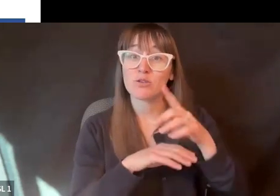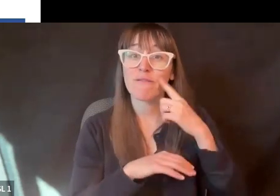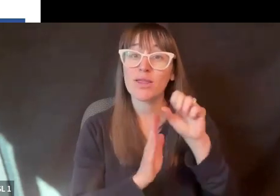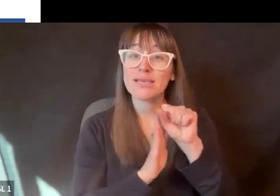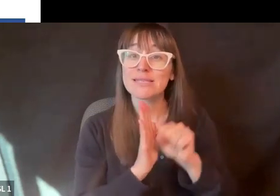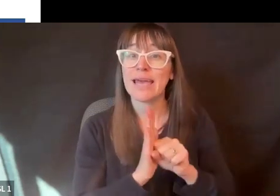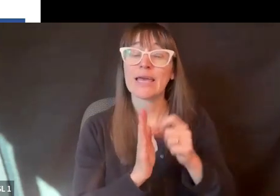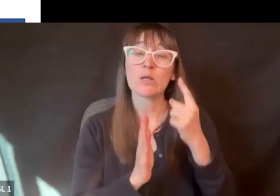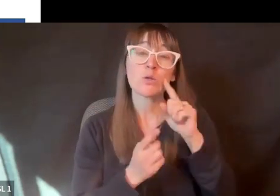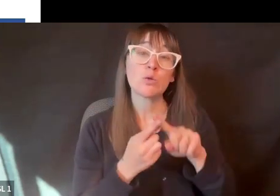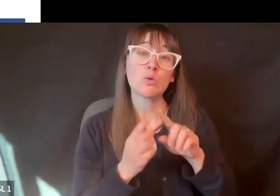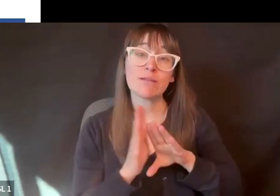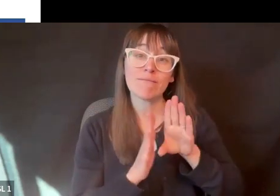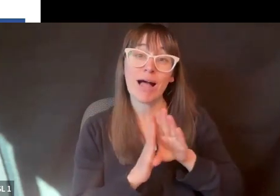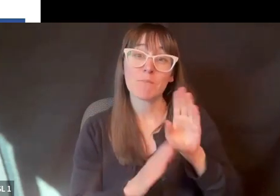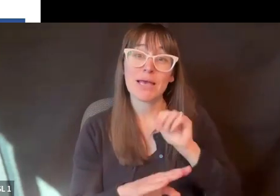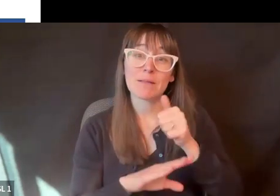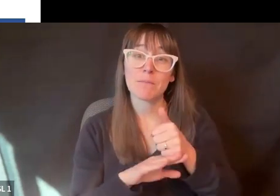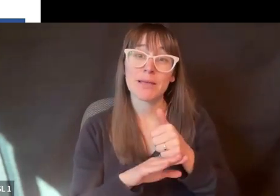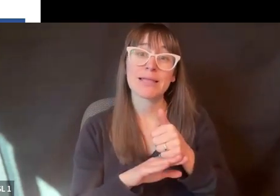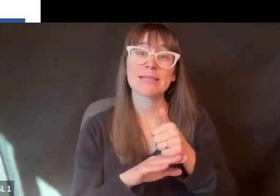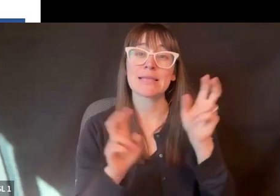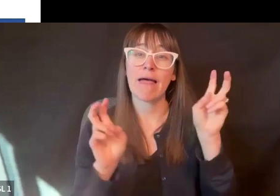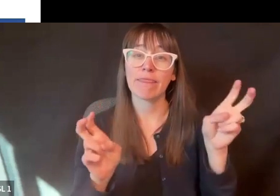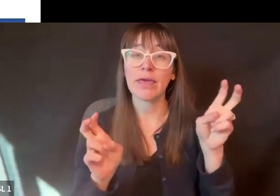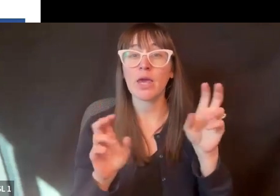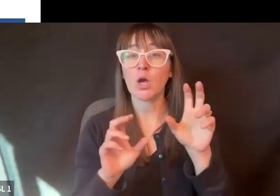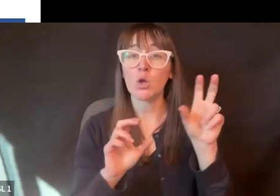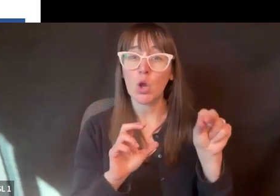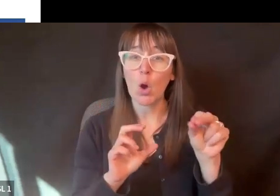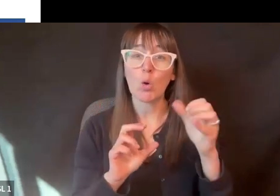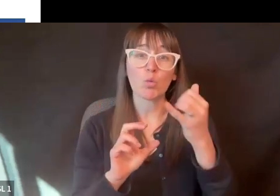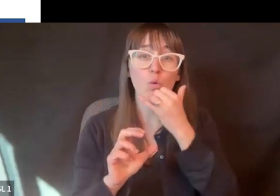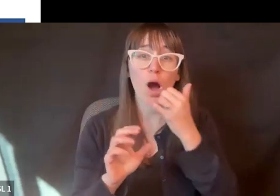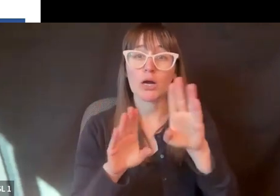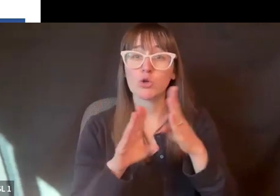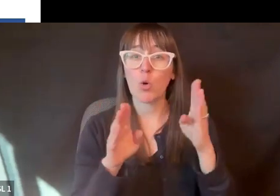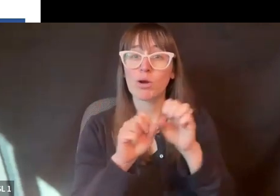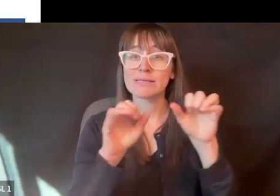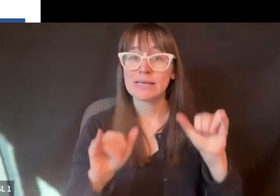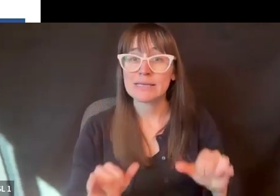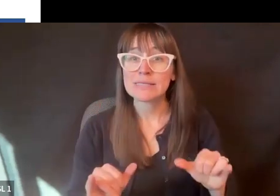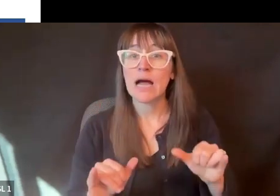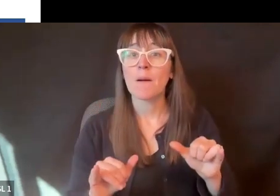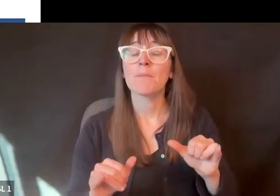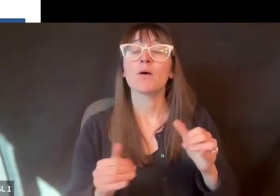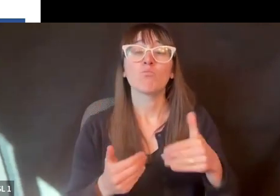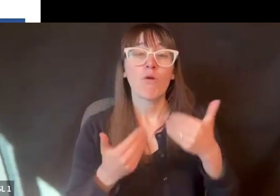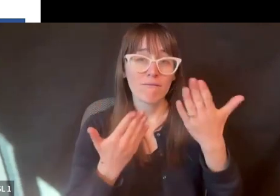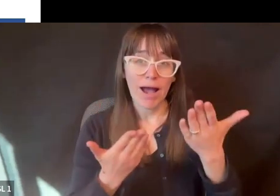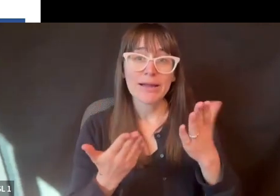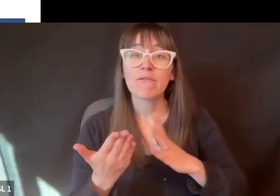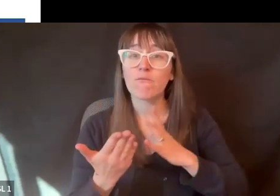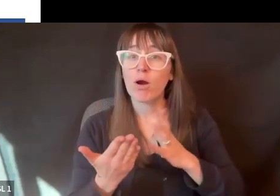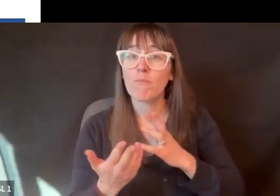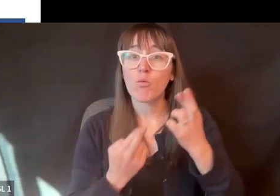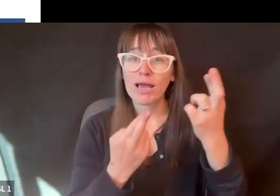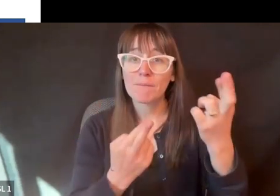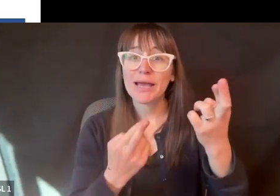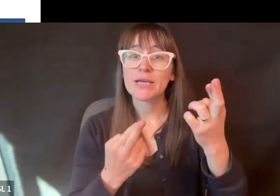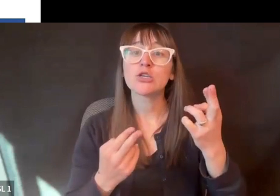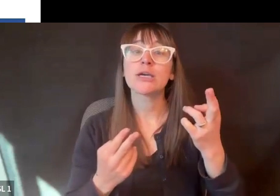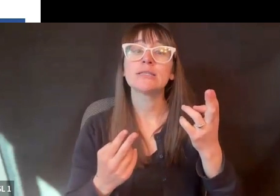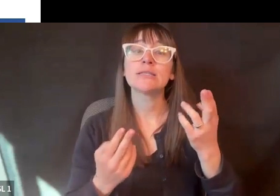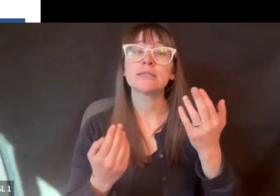and the development and implementation of the No Wrong Door system, including providing formal